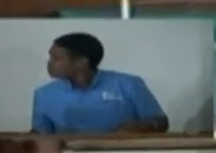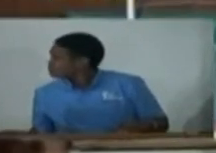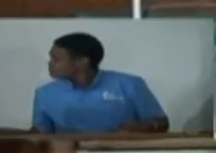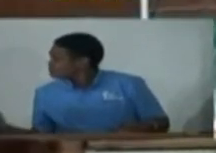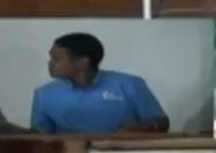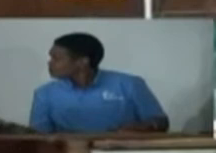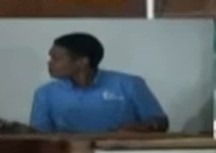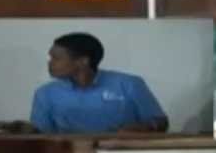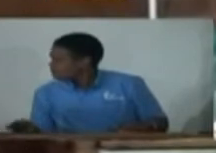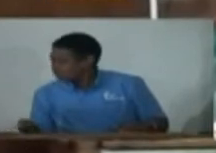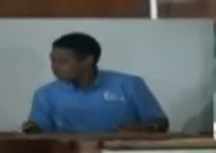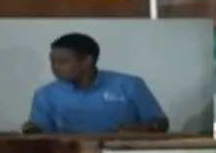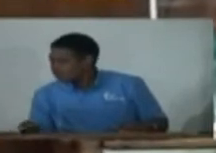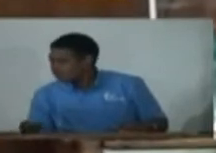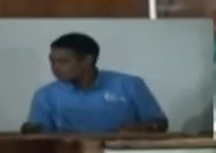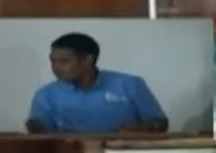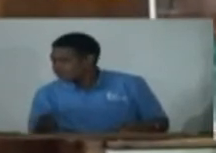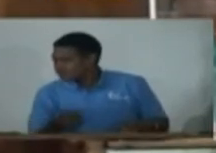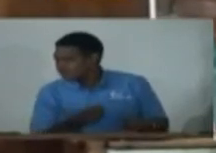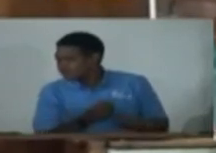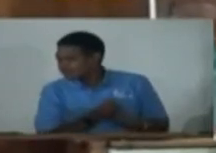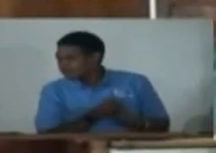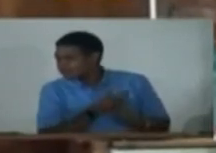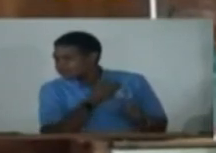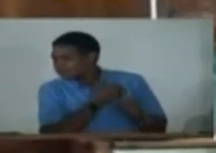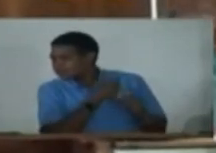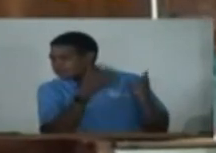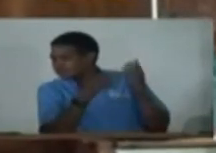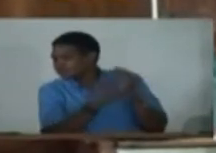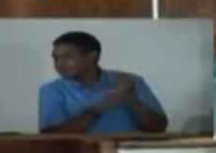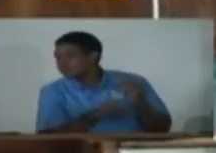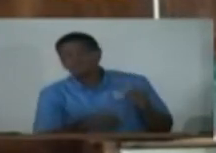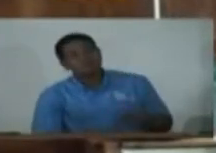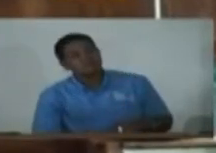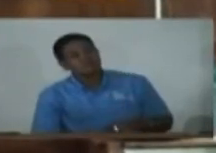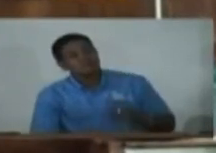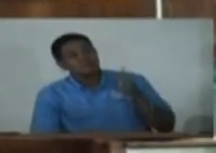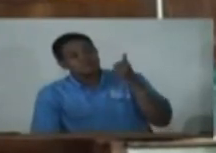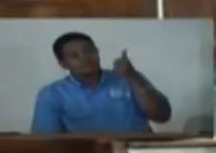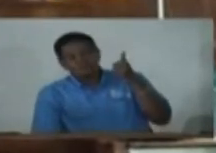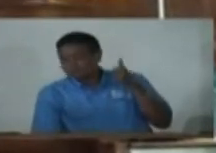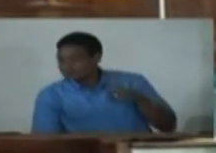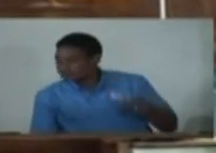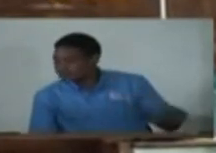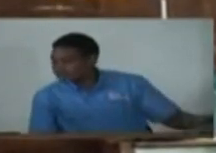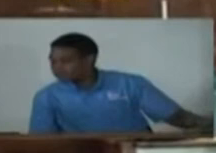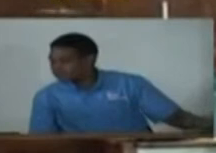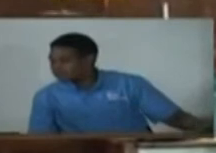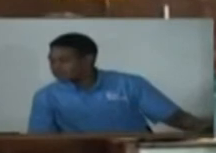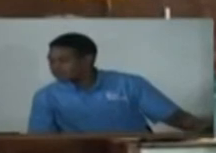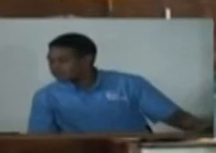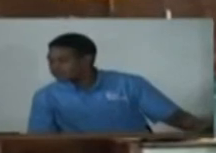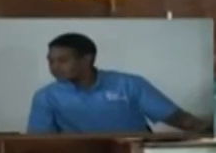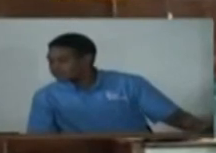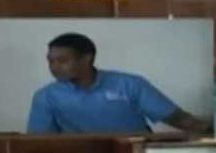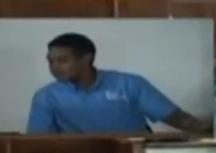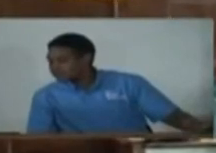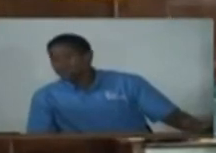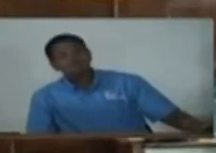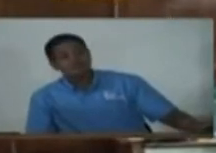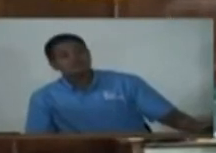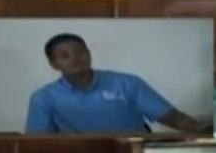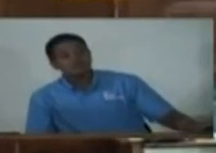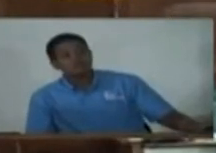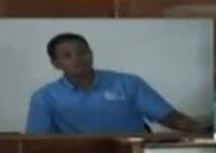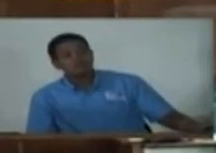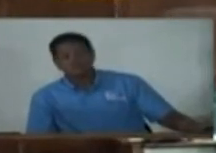The only way, Madam Speaker, we're going to build a strong state is when every single Jamaican knows that he's recognized by